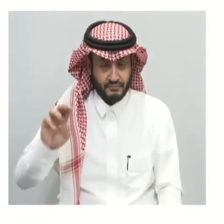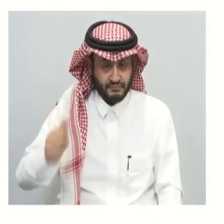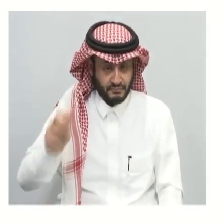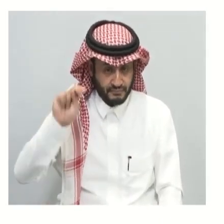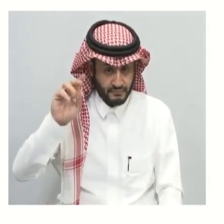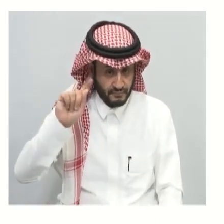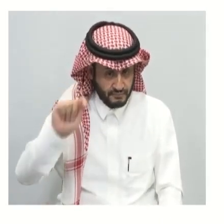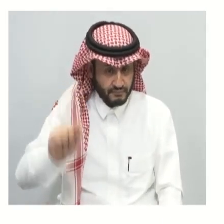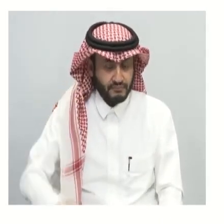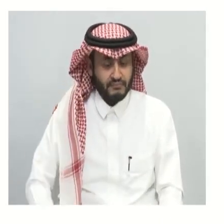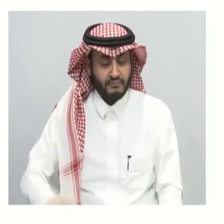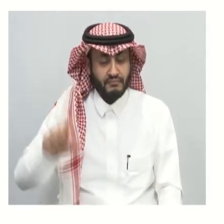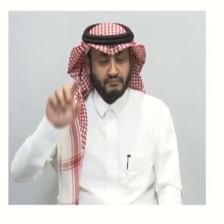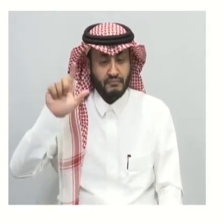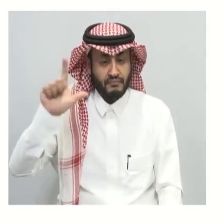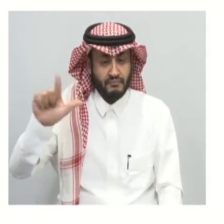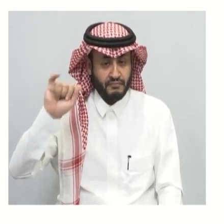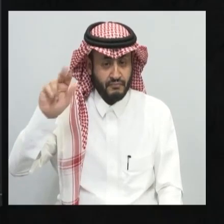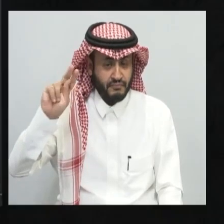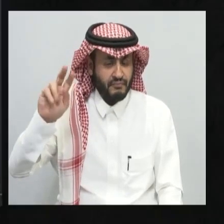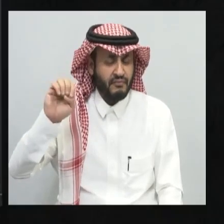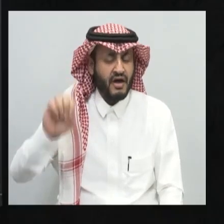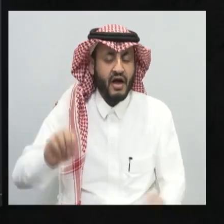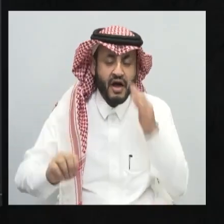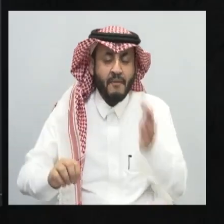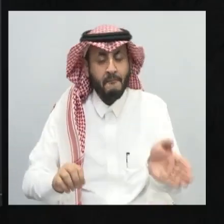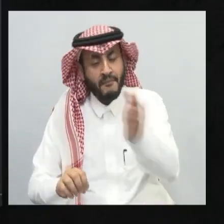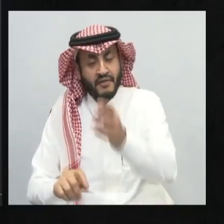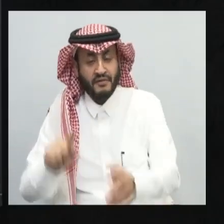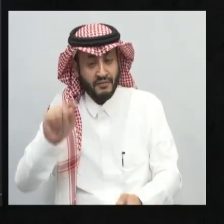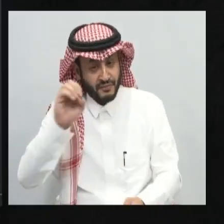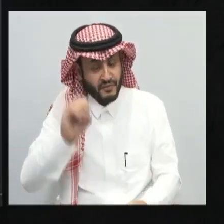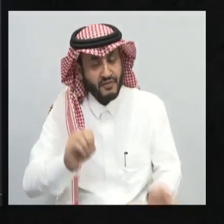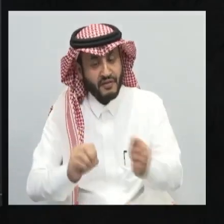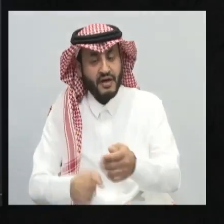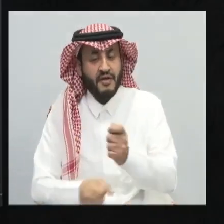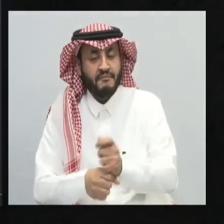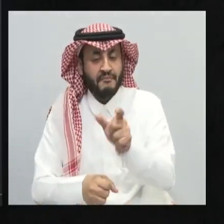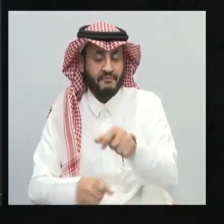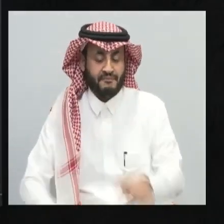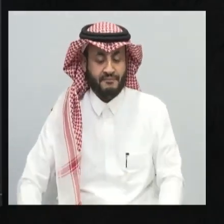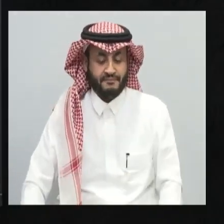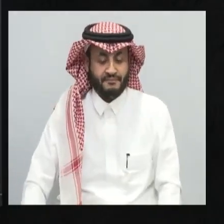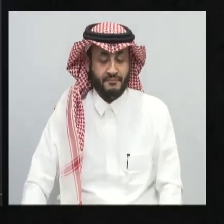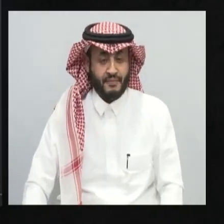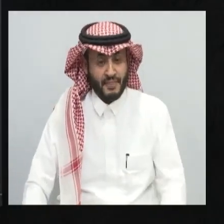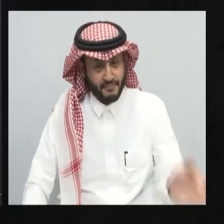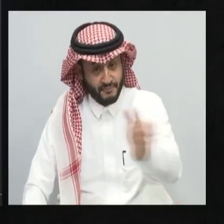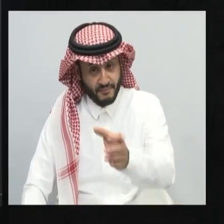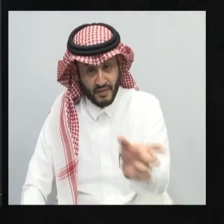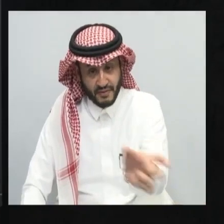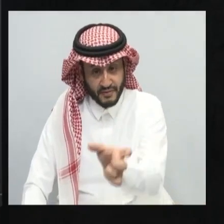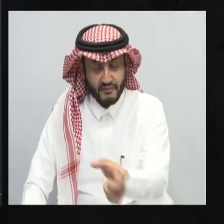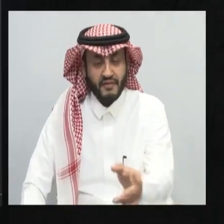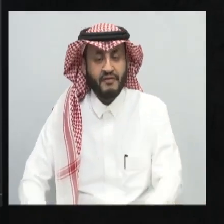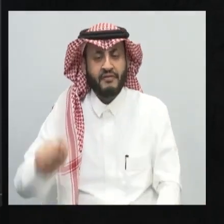see you, and I'd like to help. Whenever we have each any one of these verbs, they will be followed by the